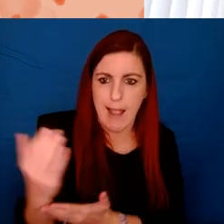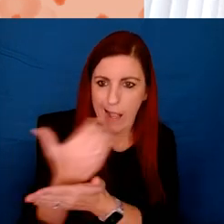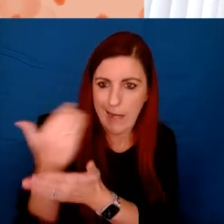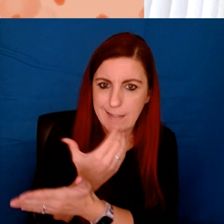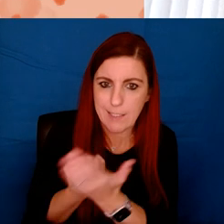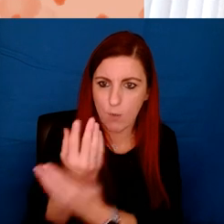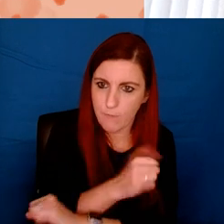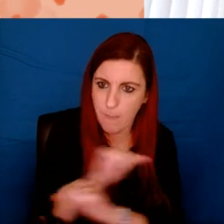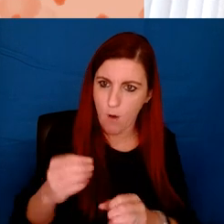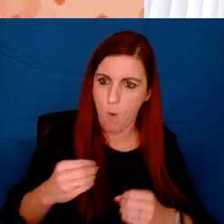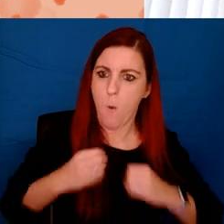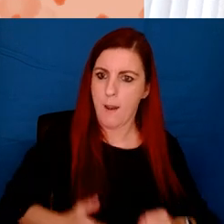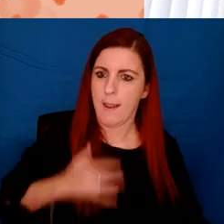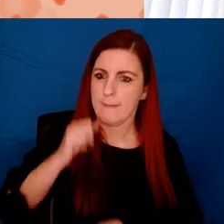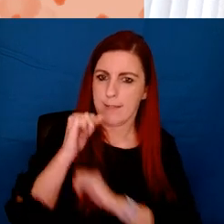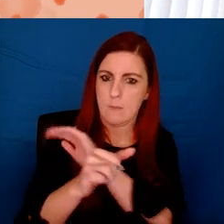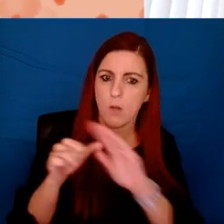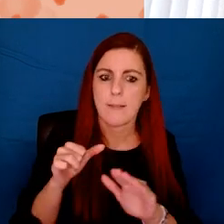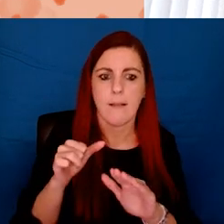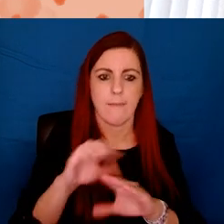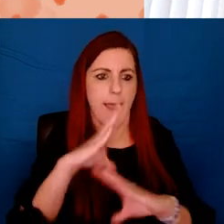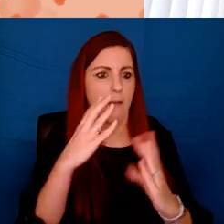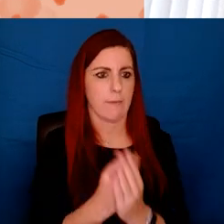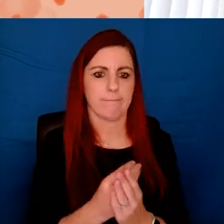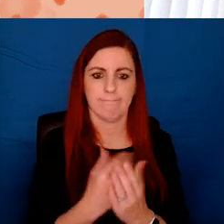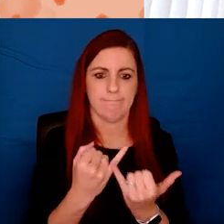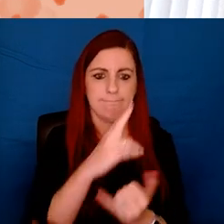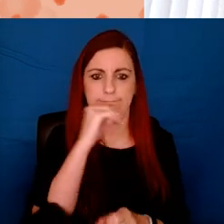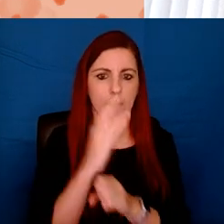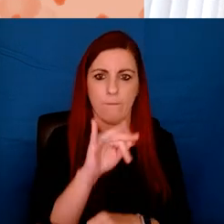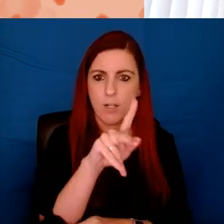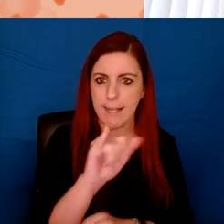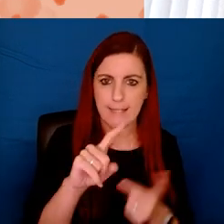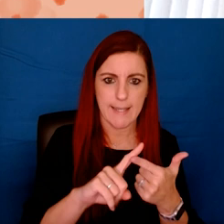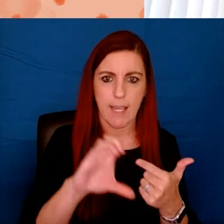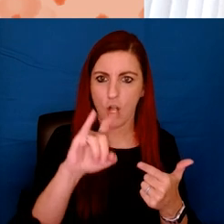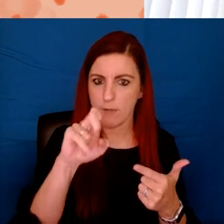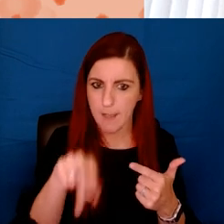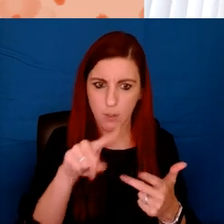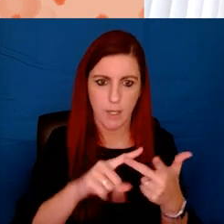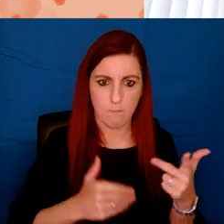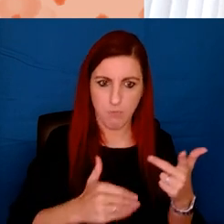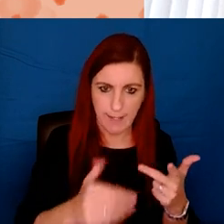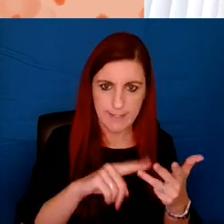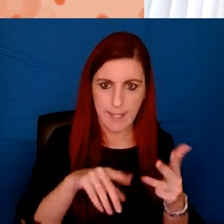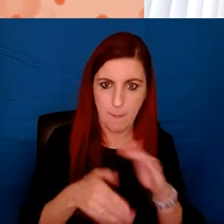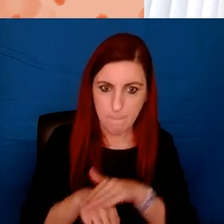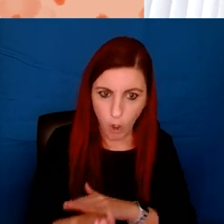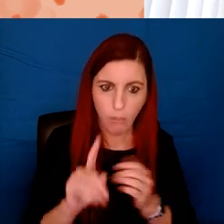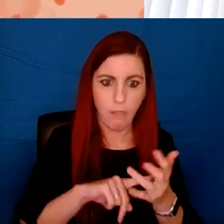from disabled people themselves about their lived experiences of everything from fertility and contraception, pregnancy and